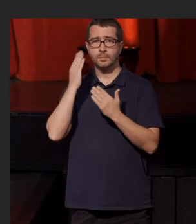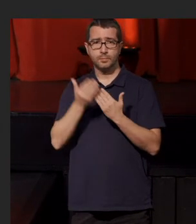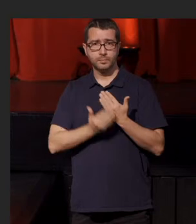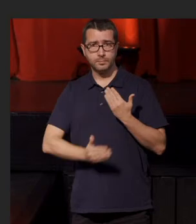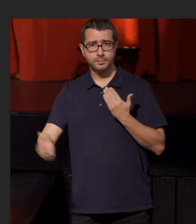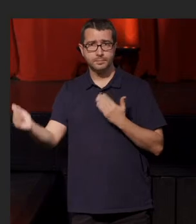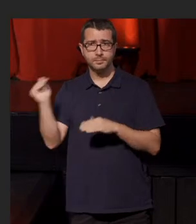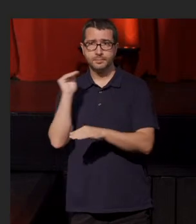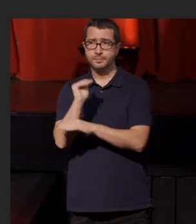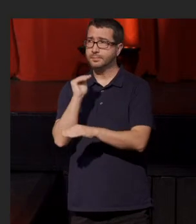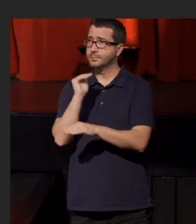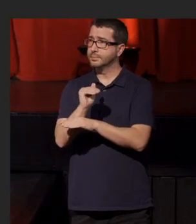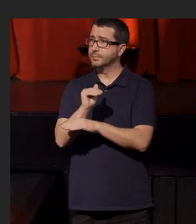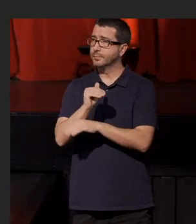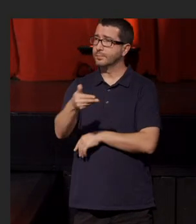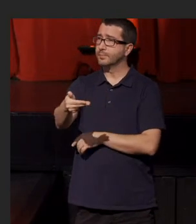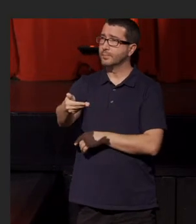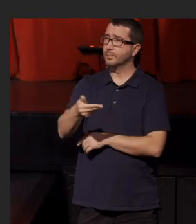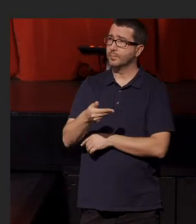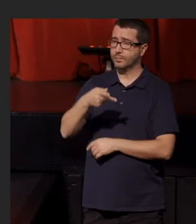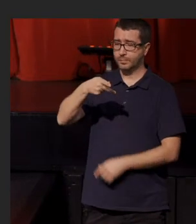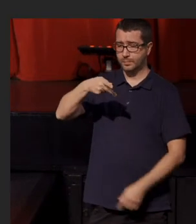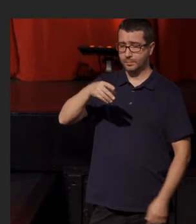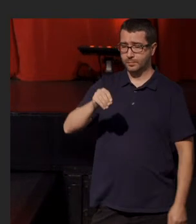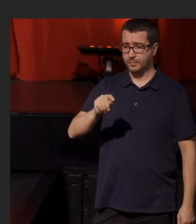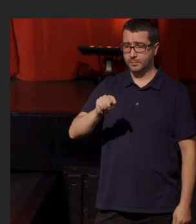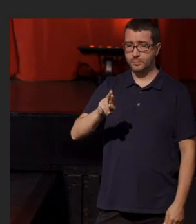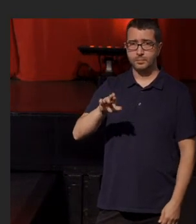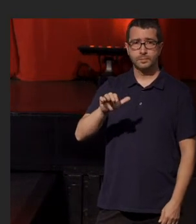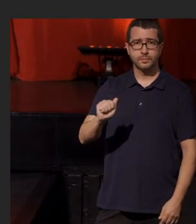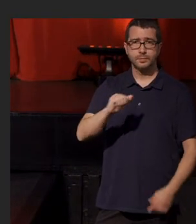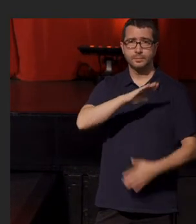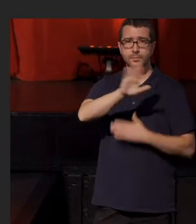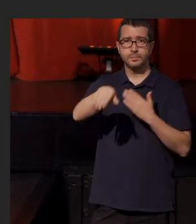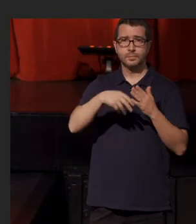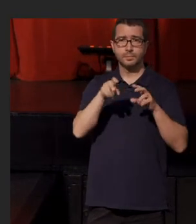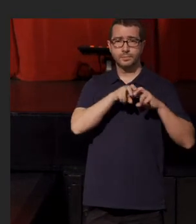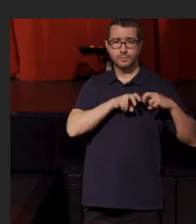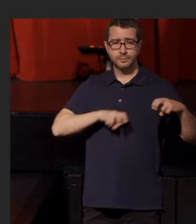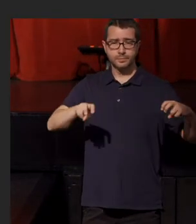And I'd ask you to welcome all of our participants. Thank you.